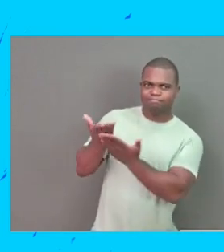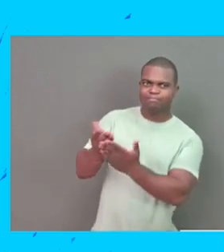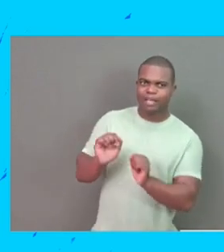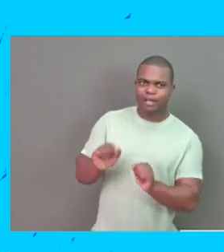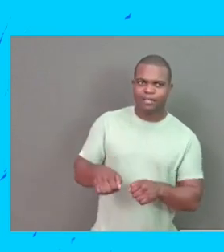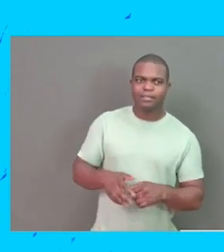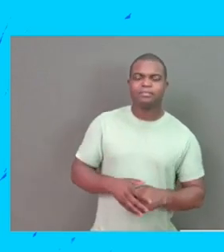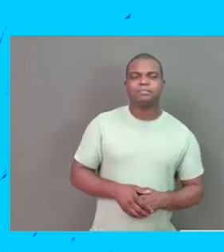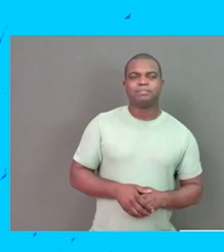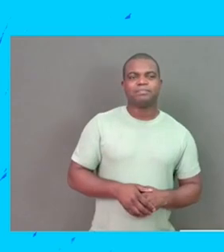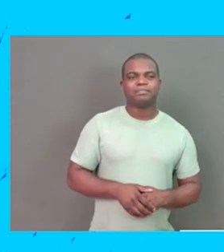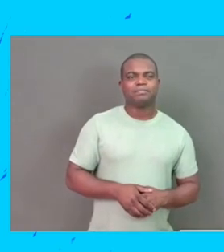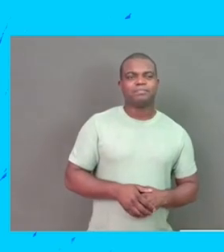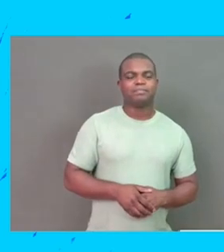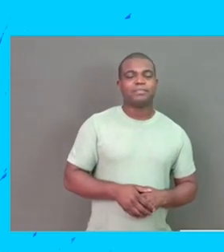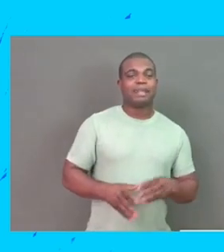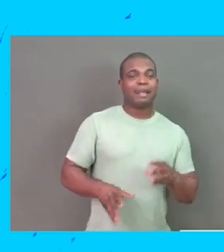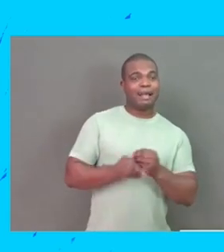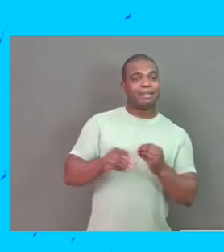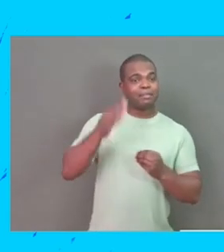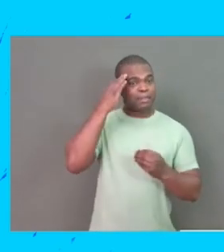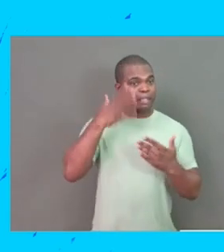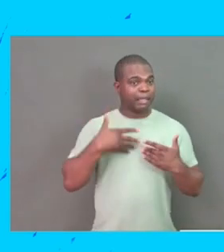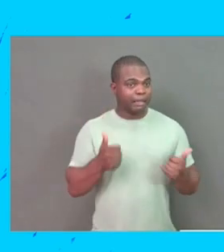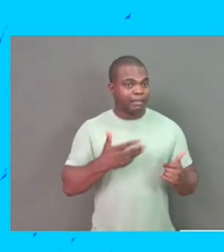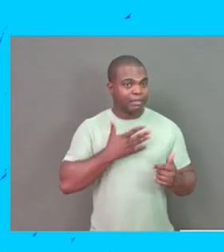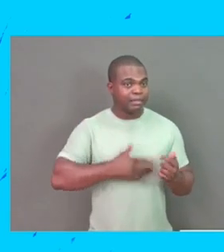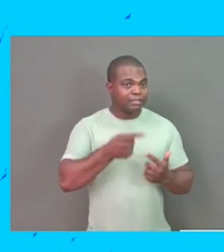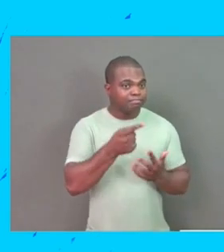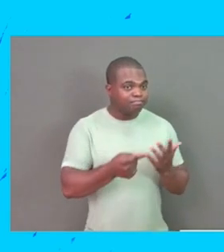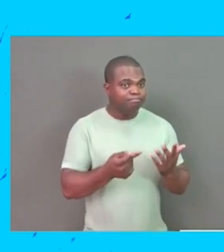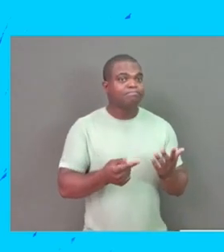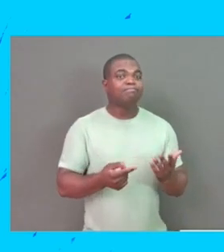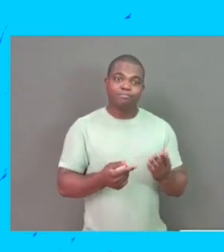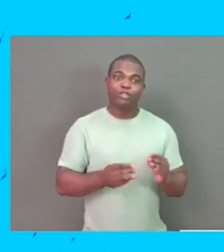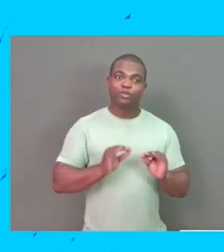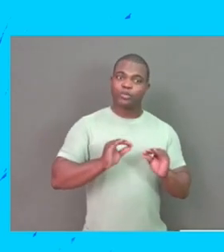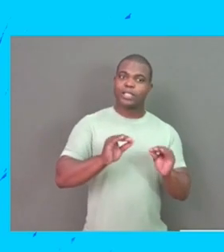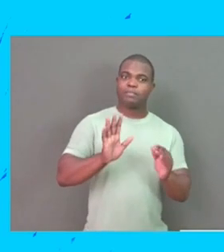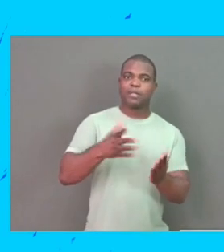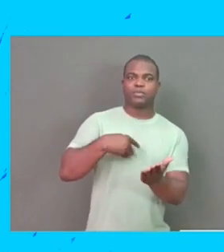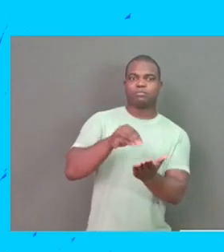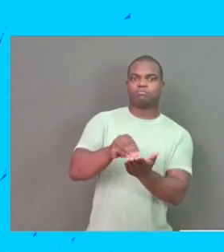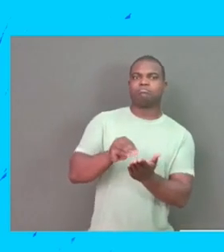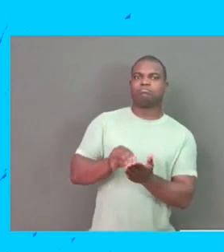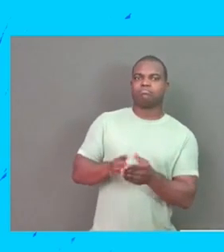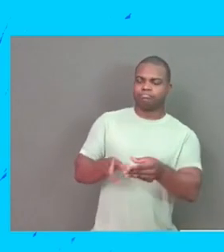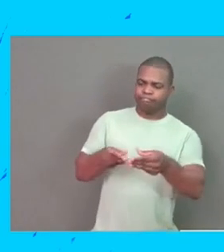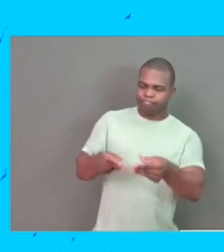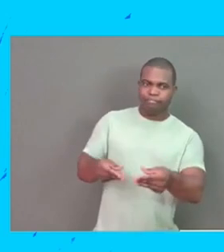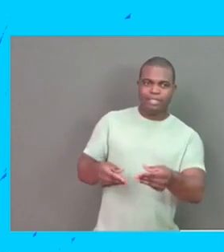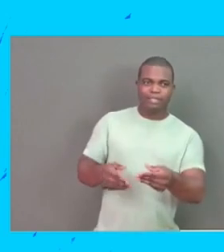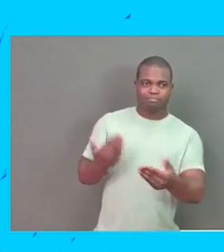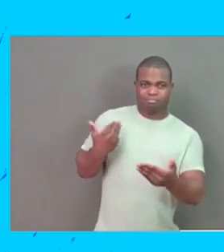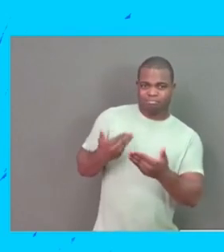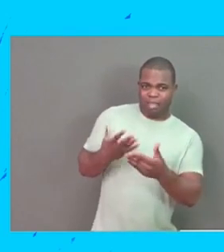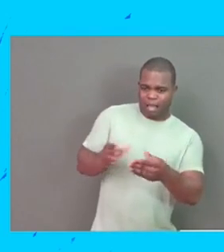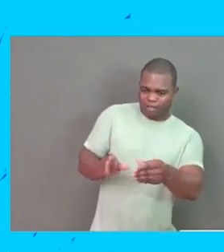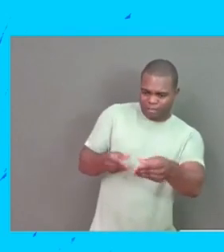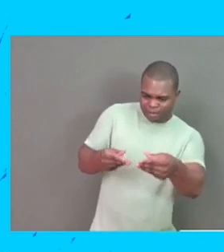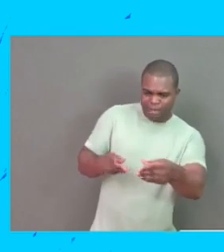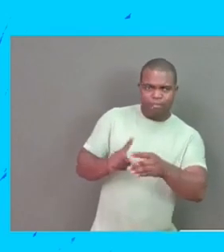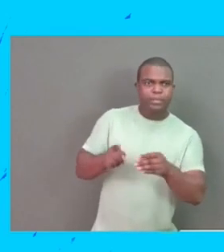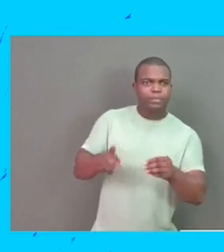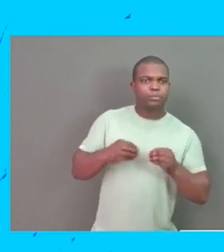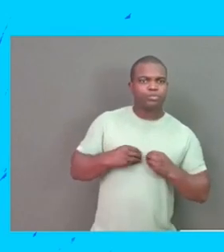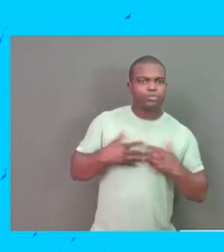of sexuality education. Absolutely. And now we have a message from the amazing Eglantina Zing. Now, she is the founder of Go